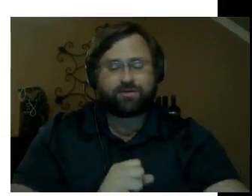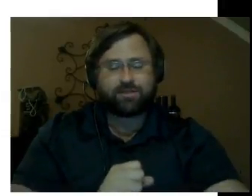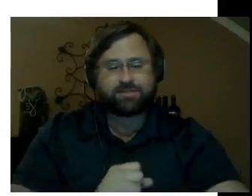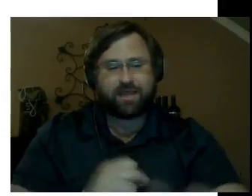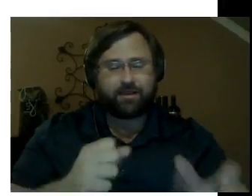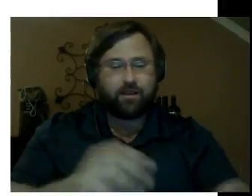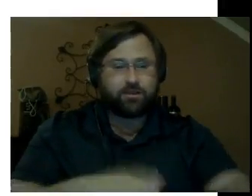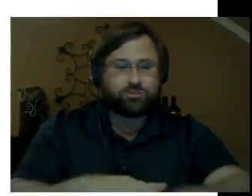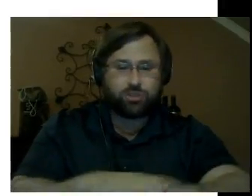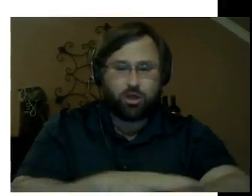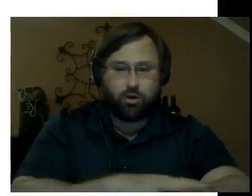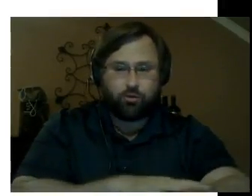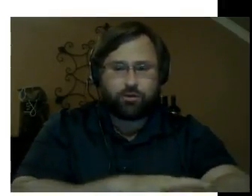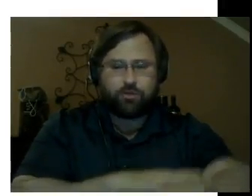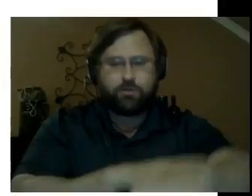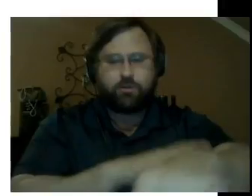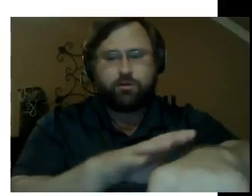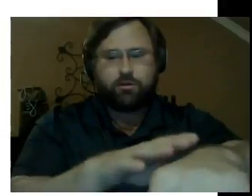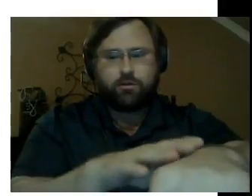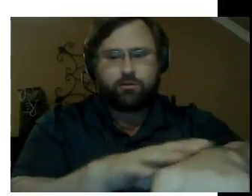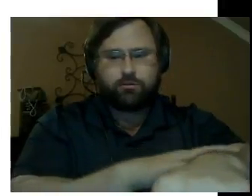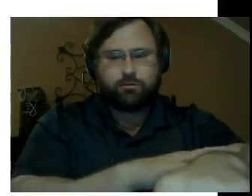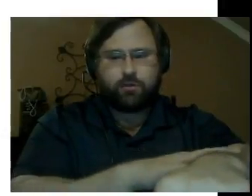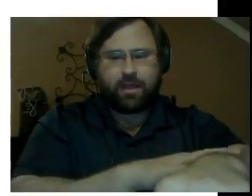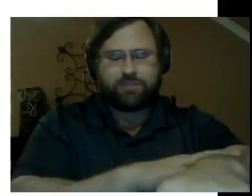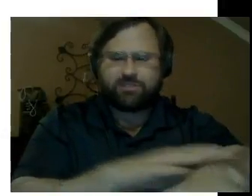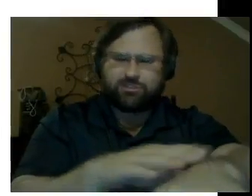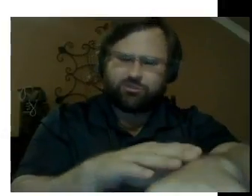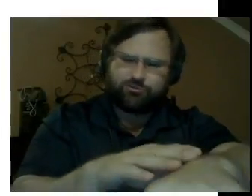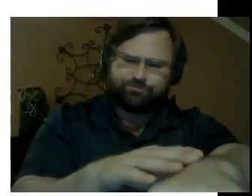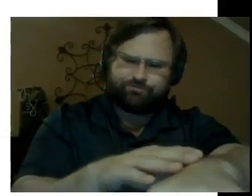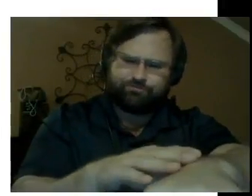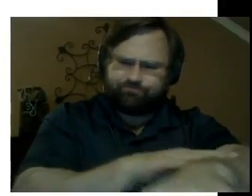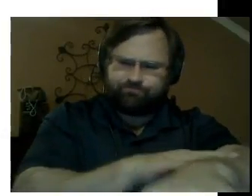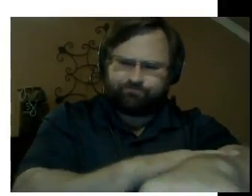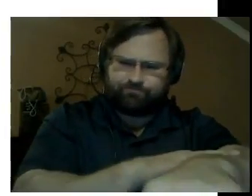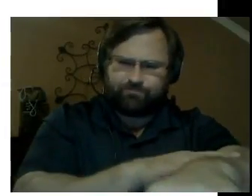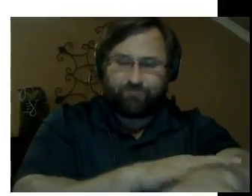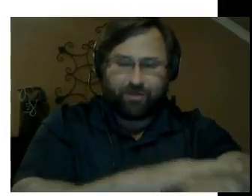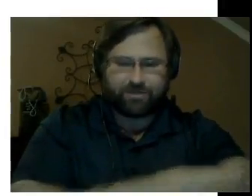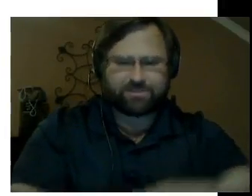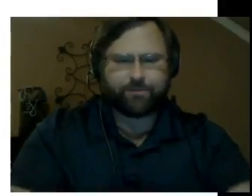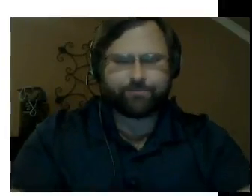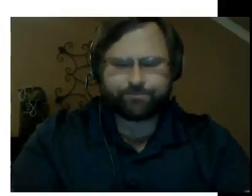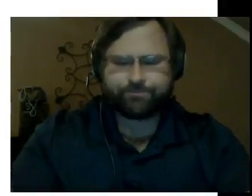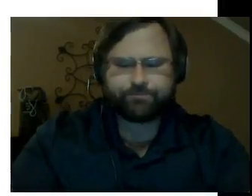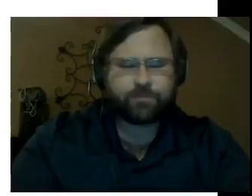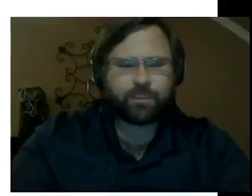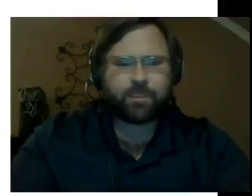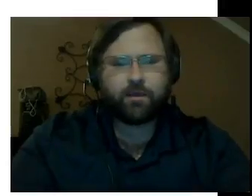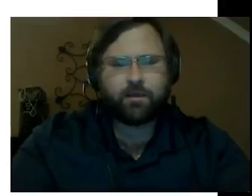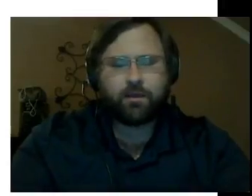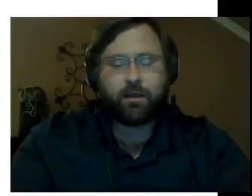or even the sign slow and change it to very slow.